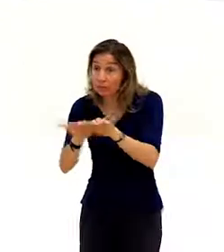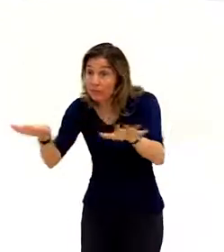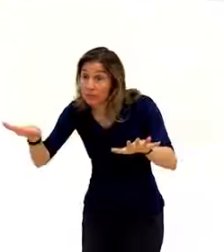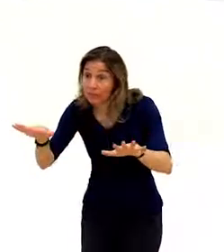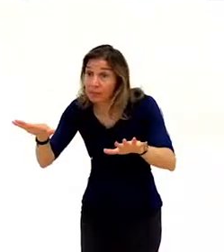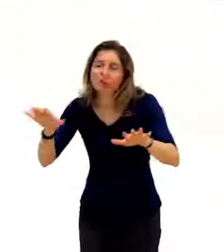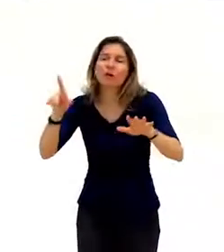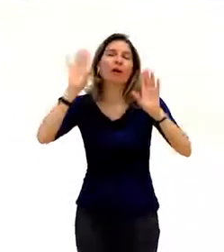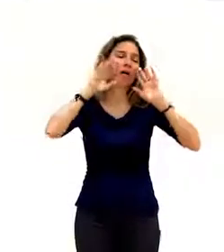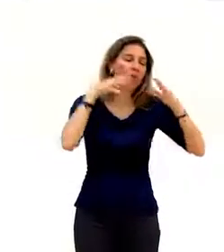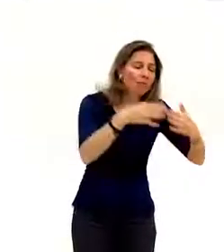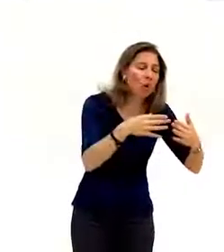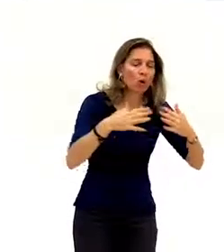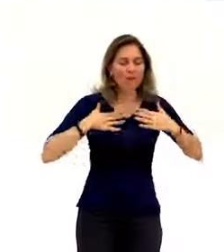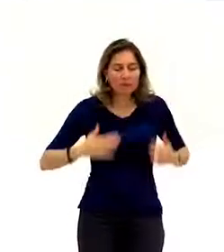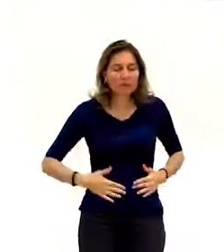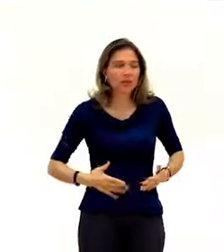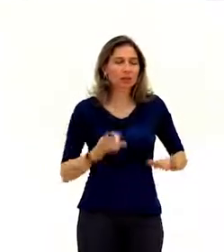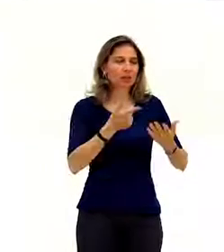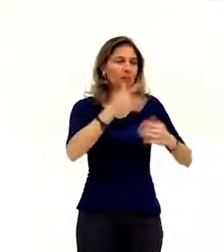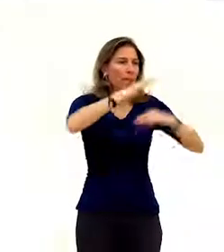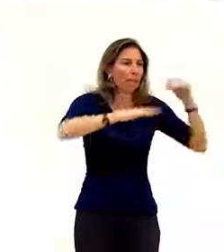environment, the buildings,